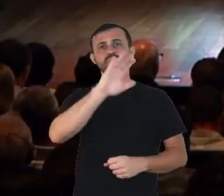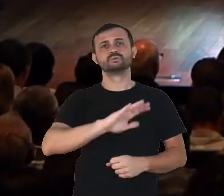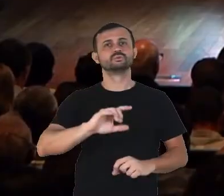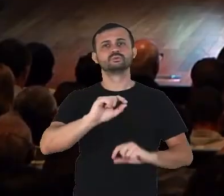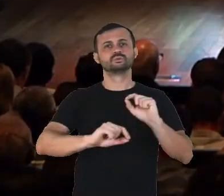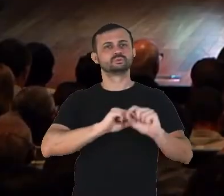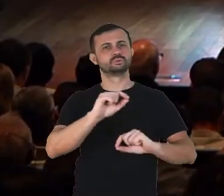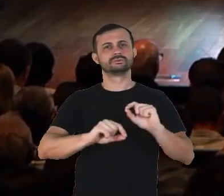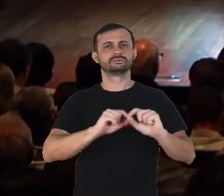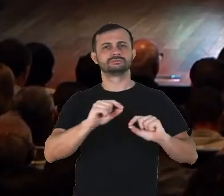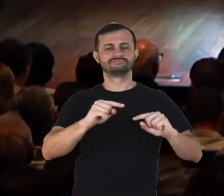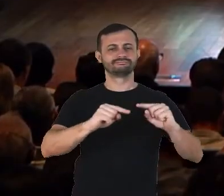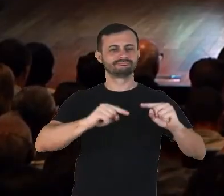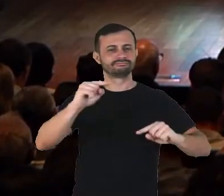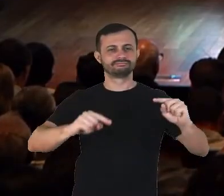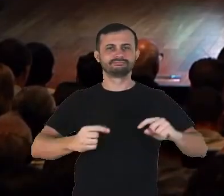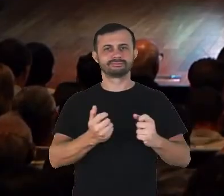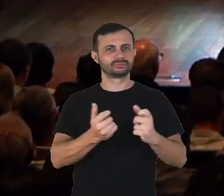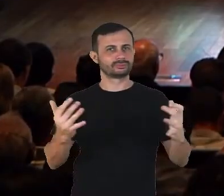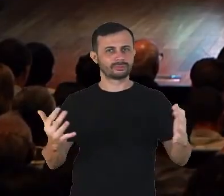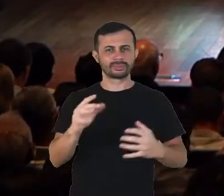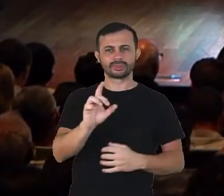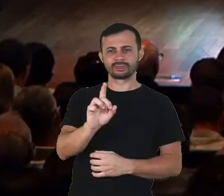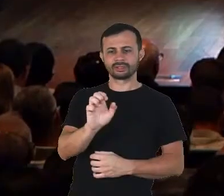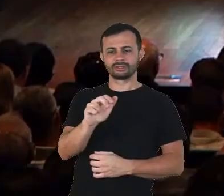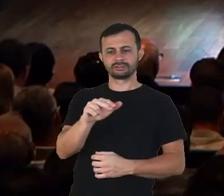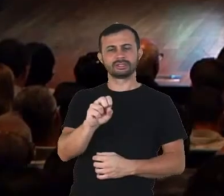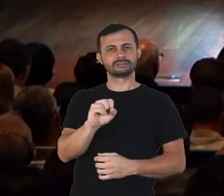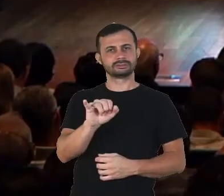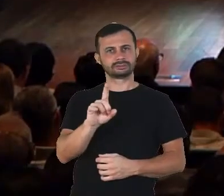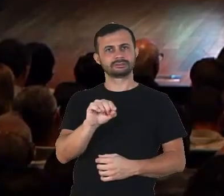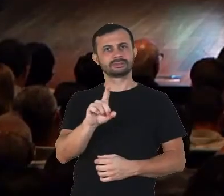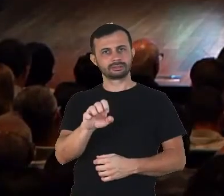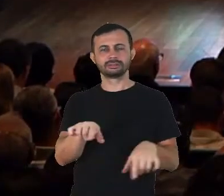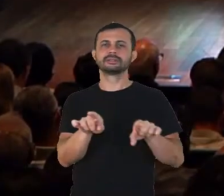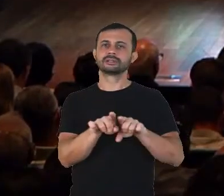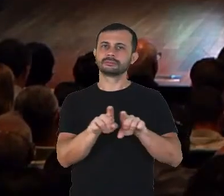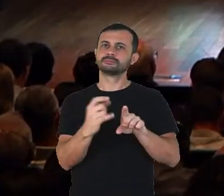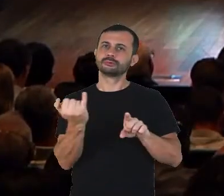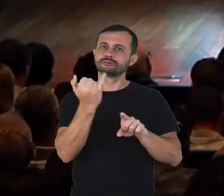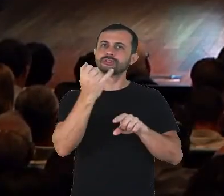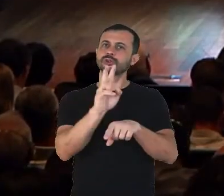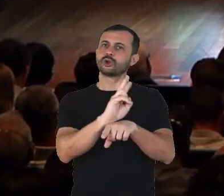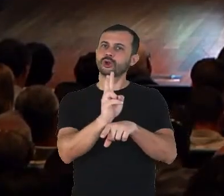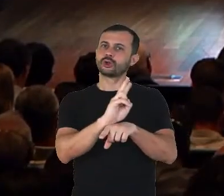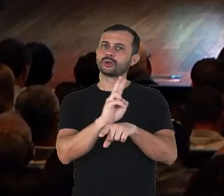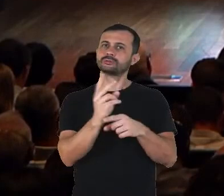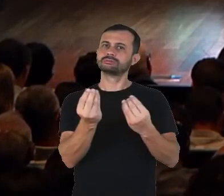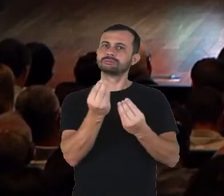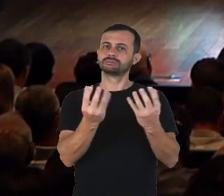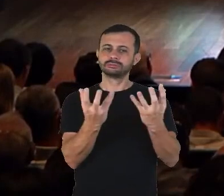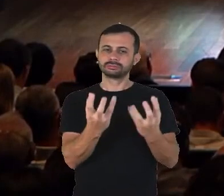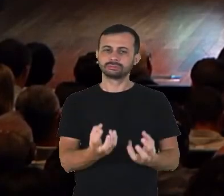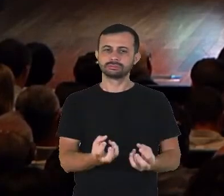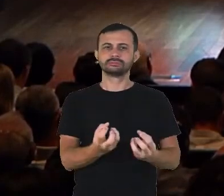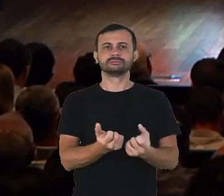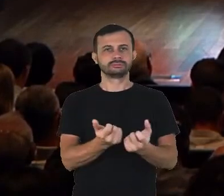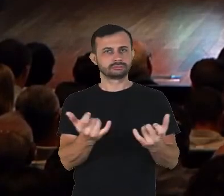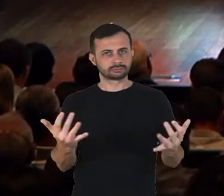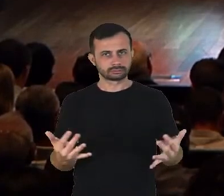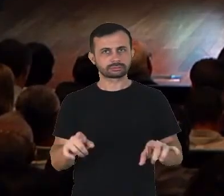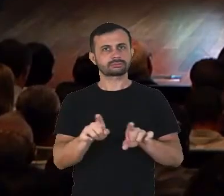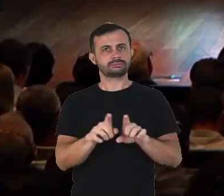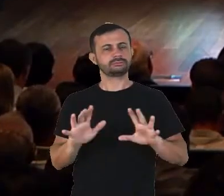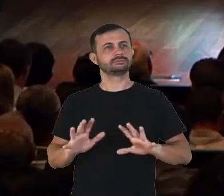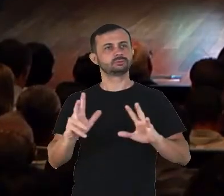control, moisture content, a key control, phreatic surface. And yes, there is a phreatic